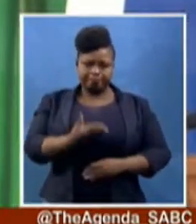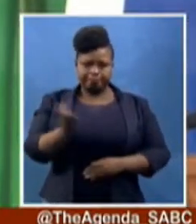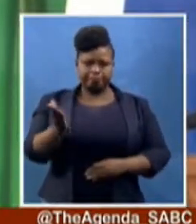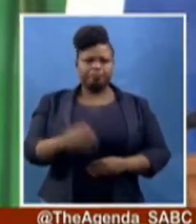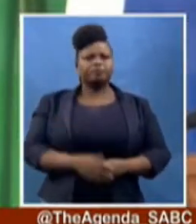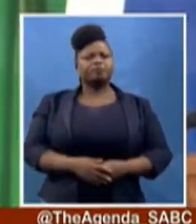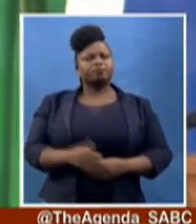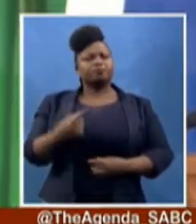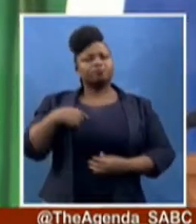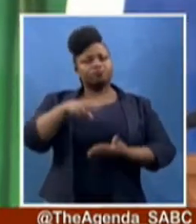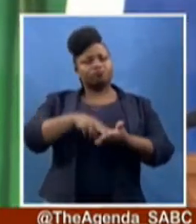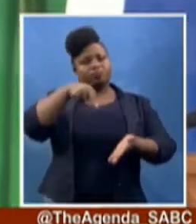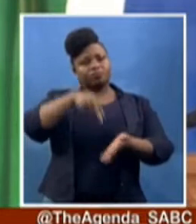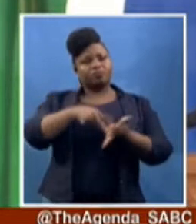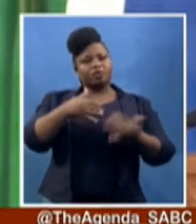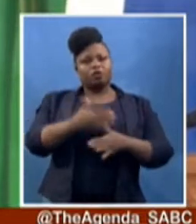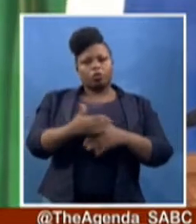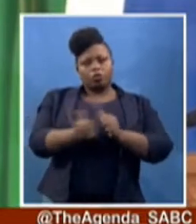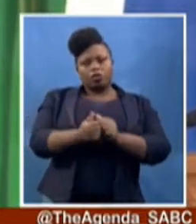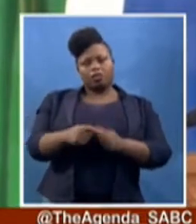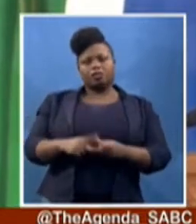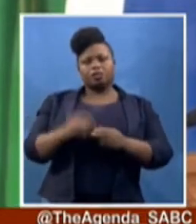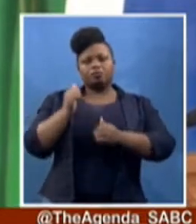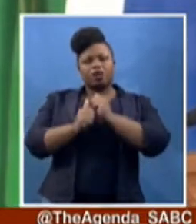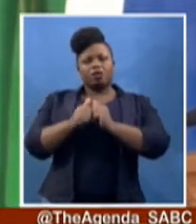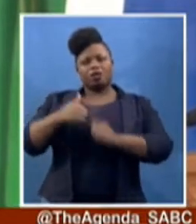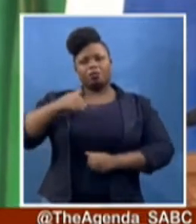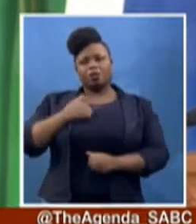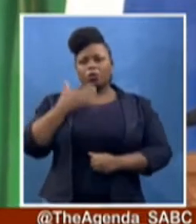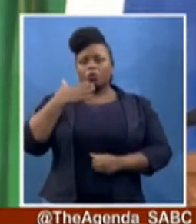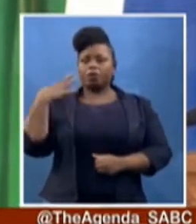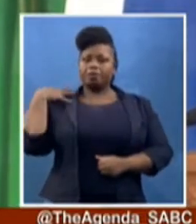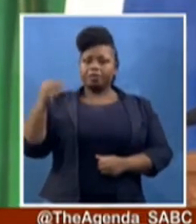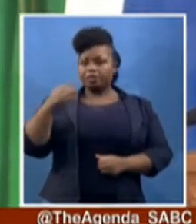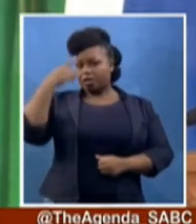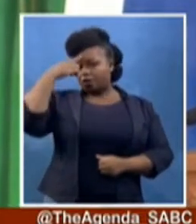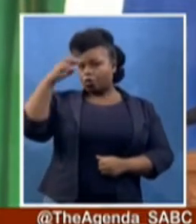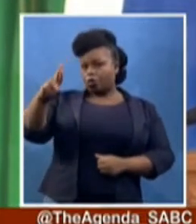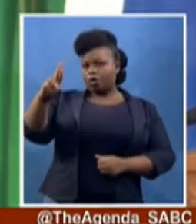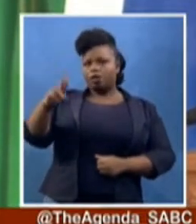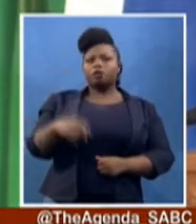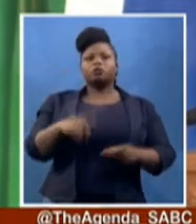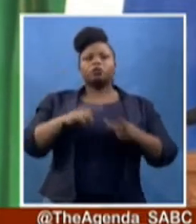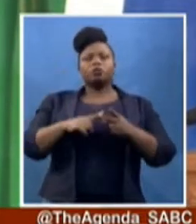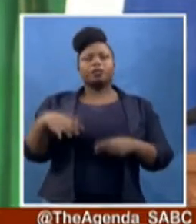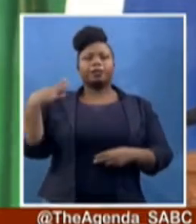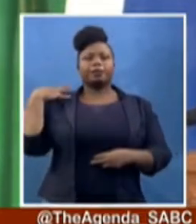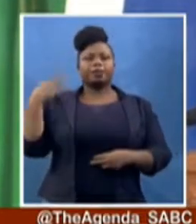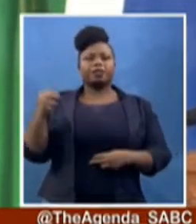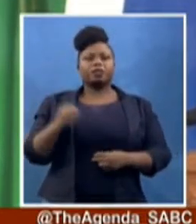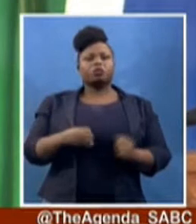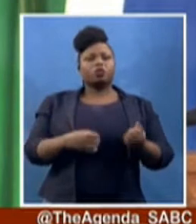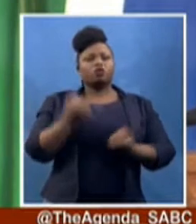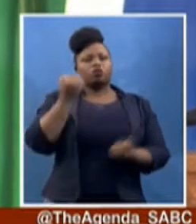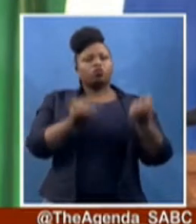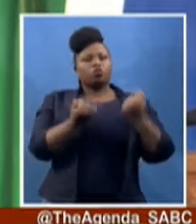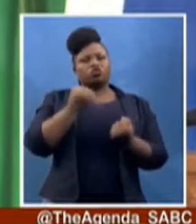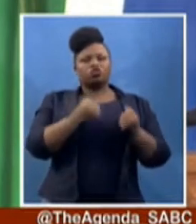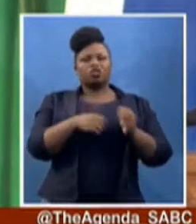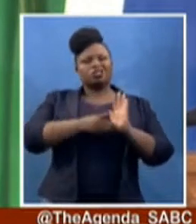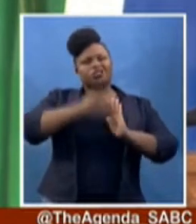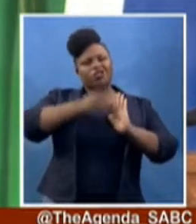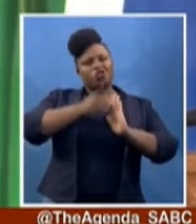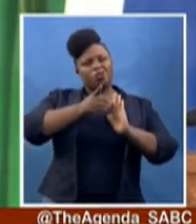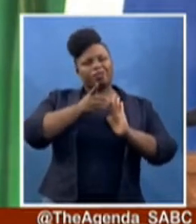brother, Minister Ronald Lamula, the Minister of Justice and Constitutional Development, who's not able to join us today because he's